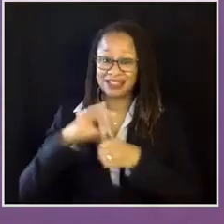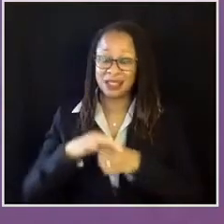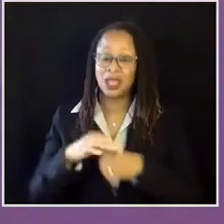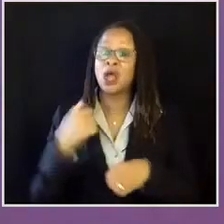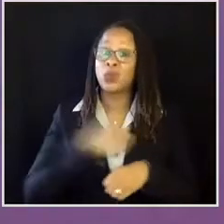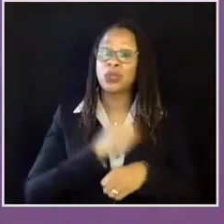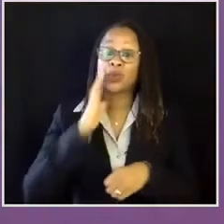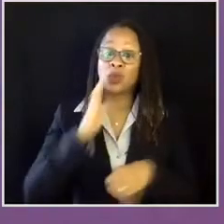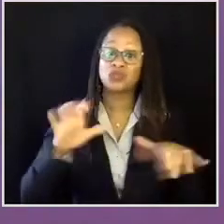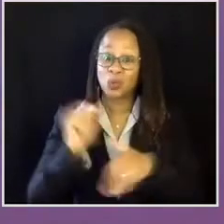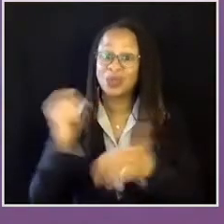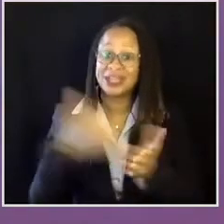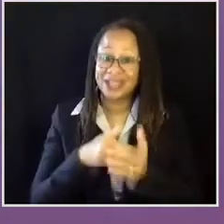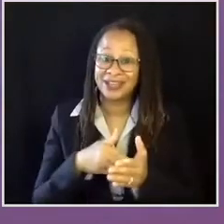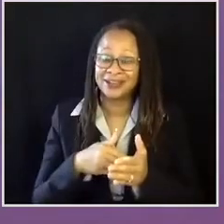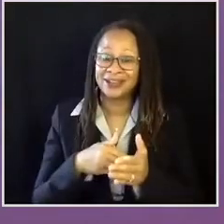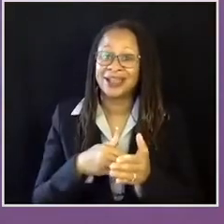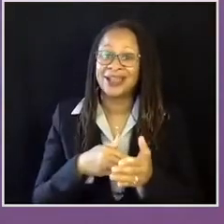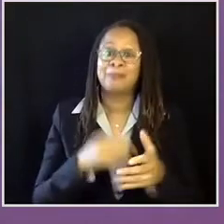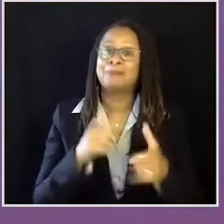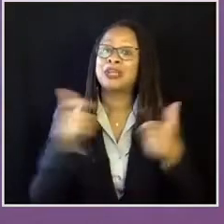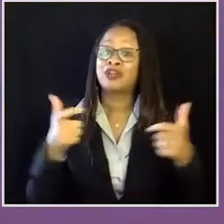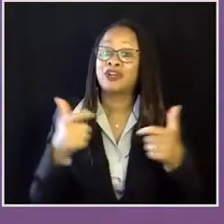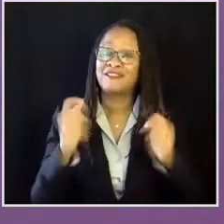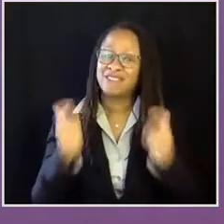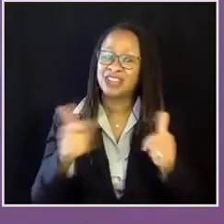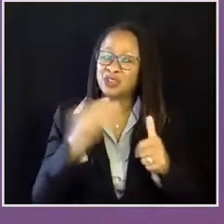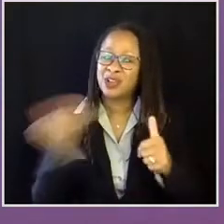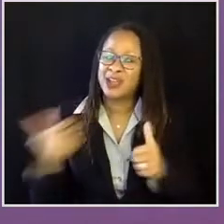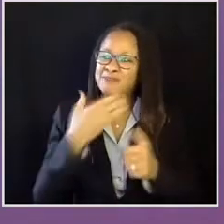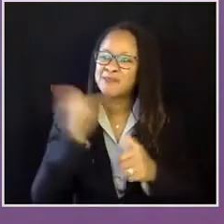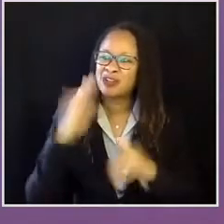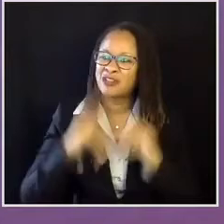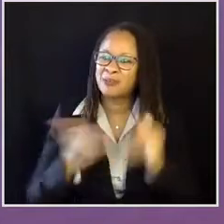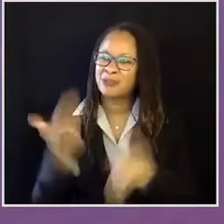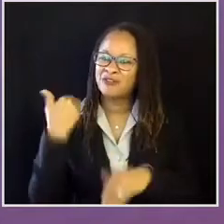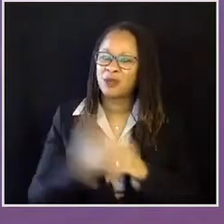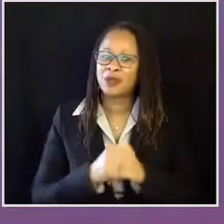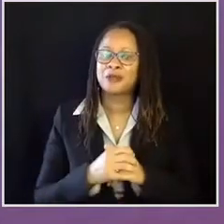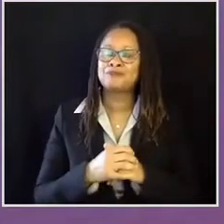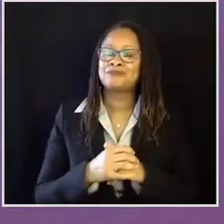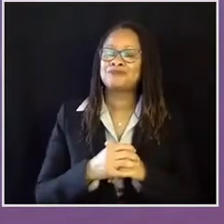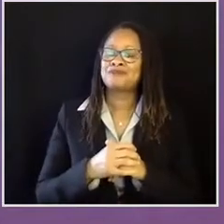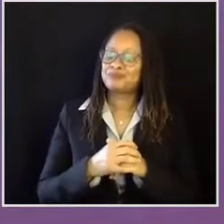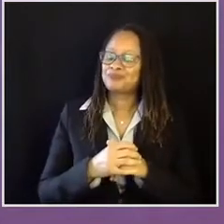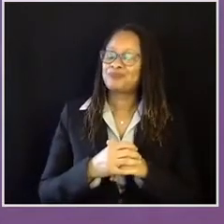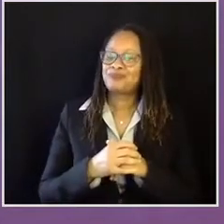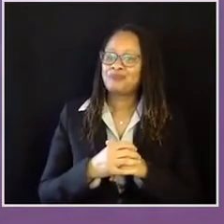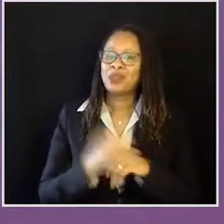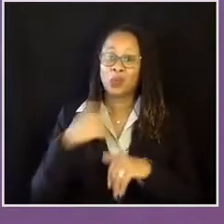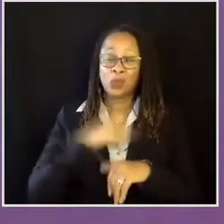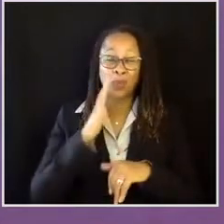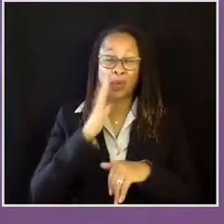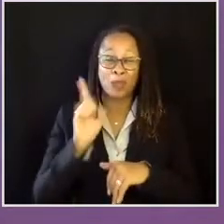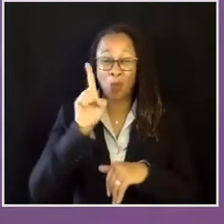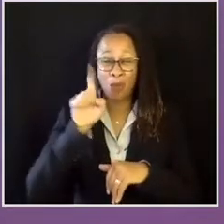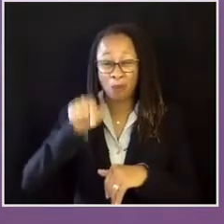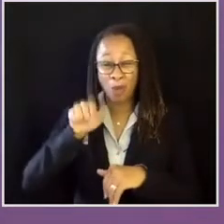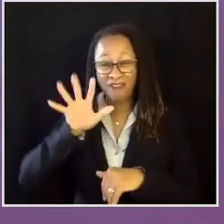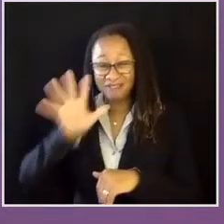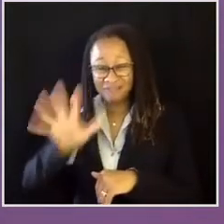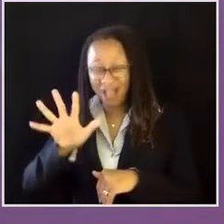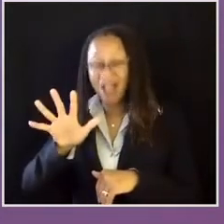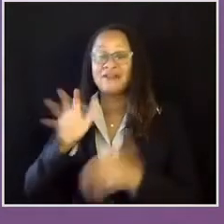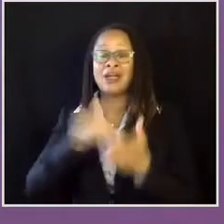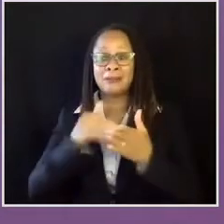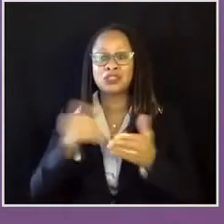and better than before. We'll also build 1.5 million new energy-efficient homes and public housing units that